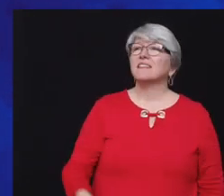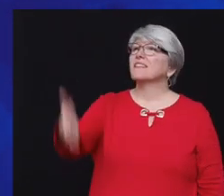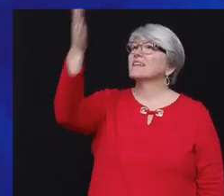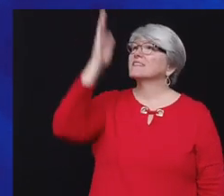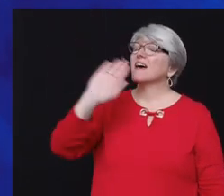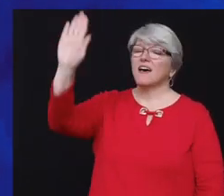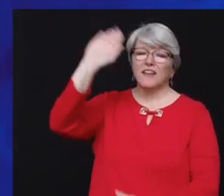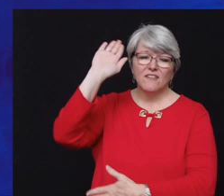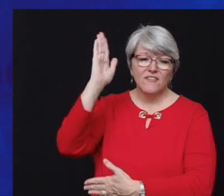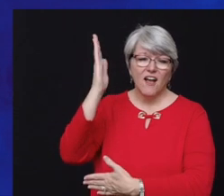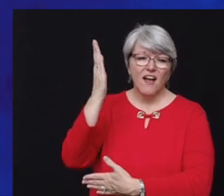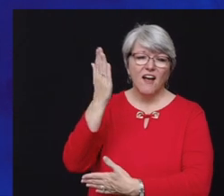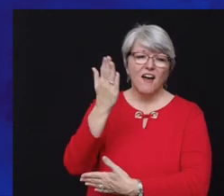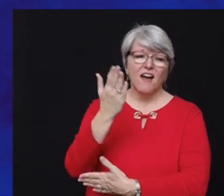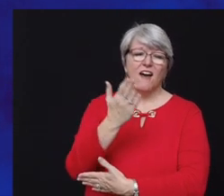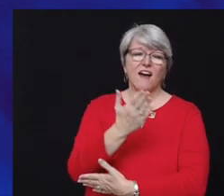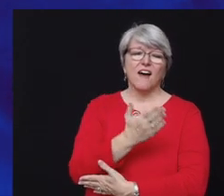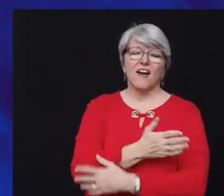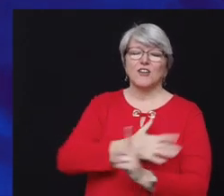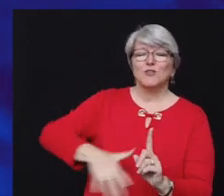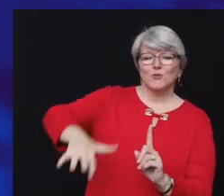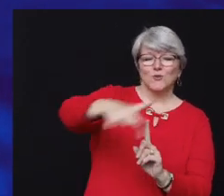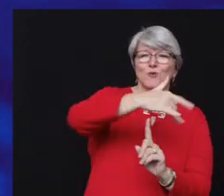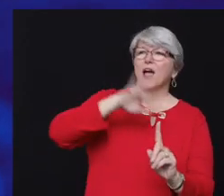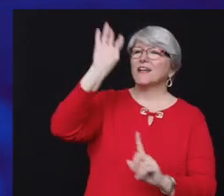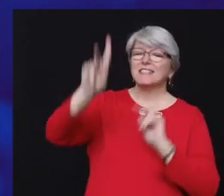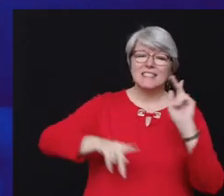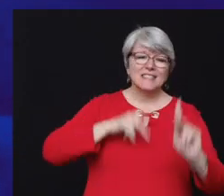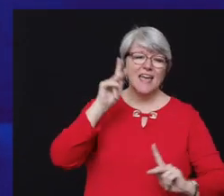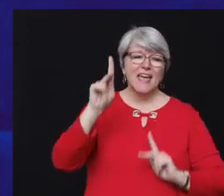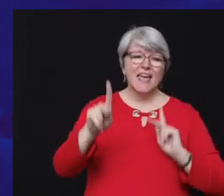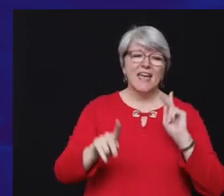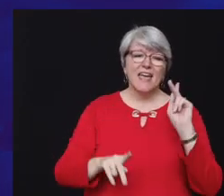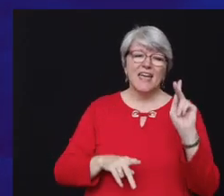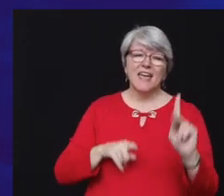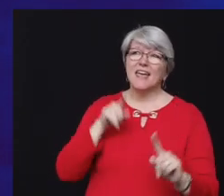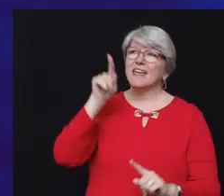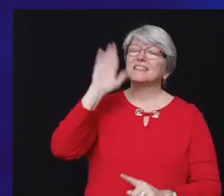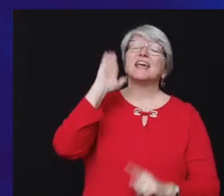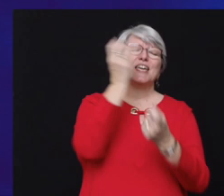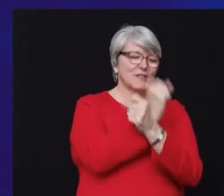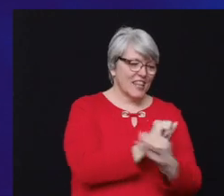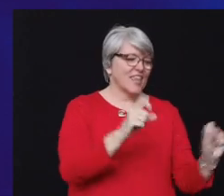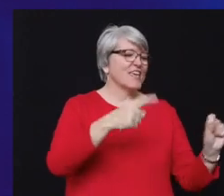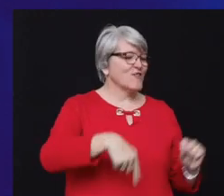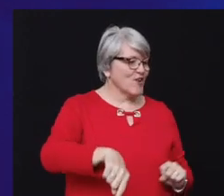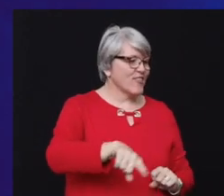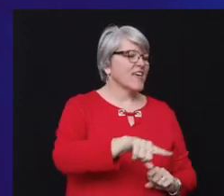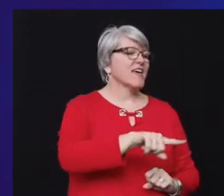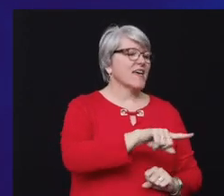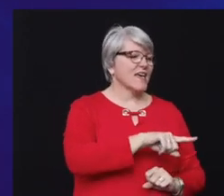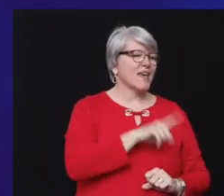enemies. The Son of God surrounds His saints. He will